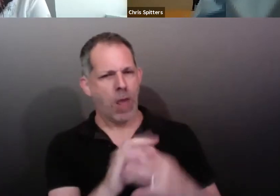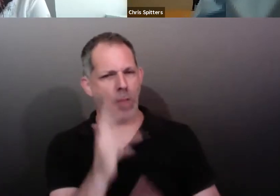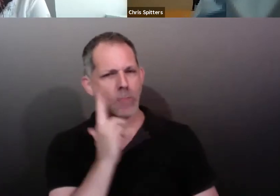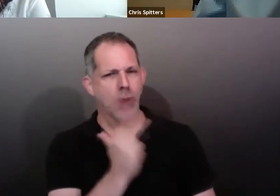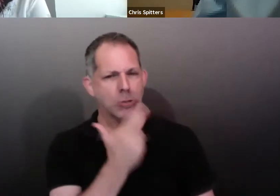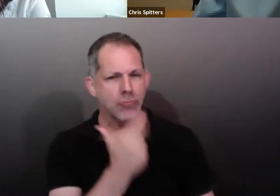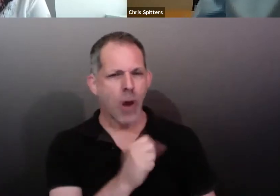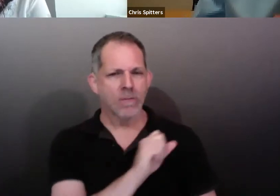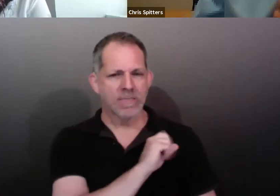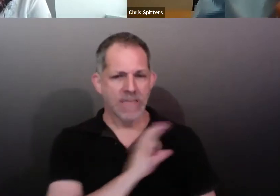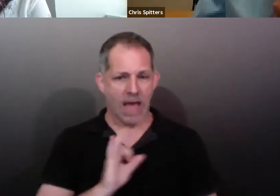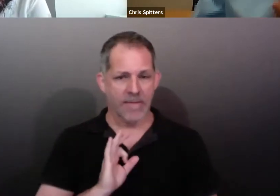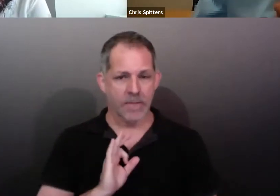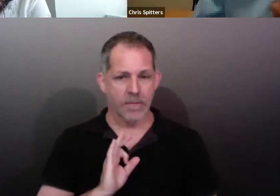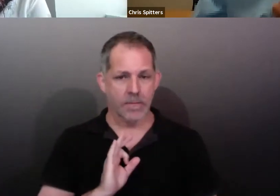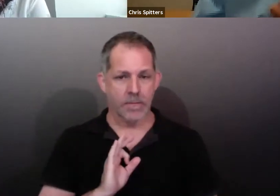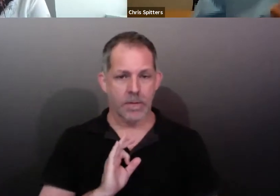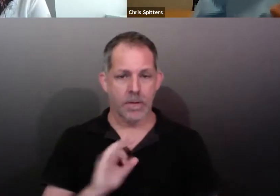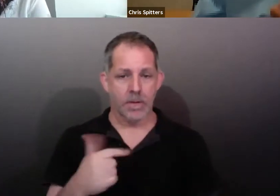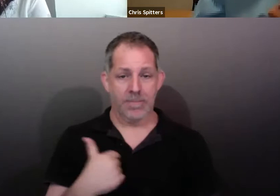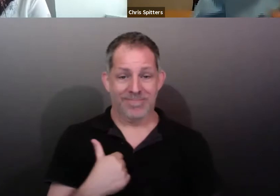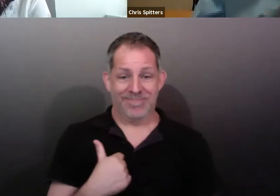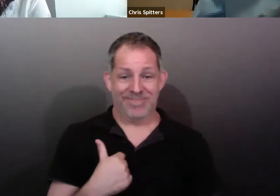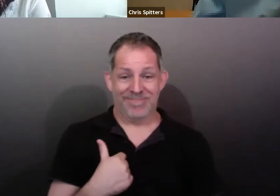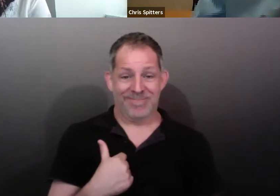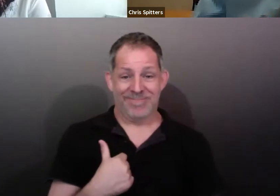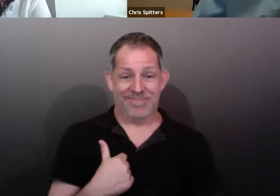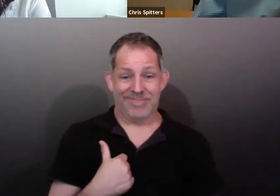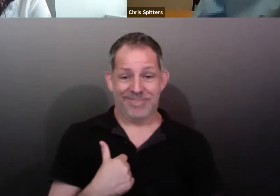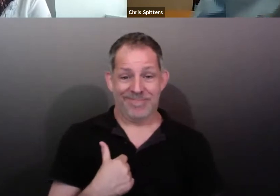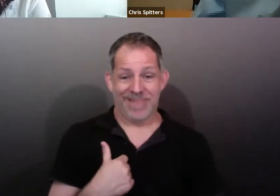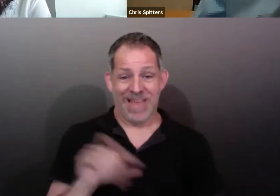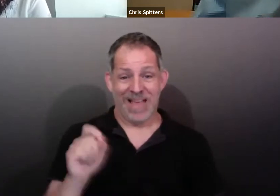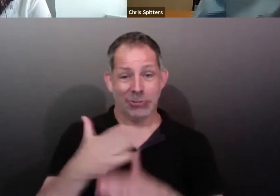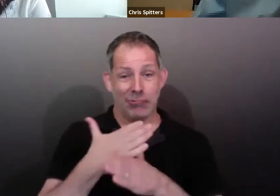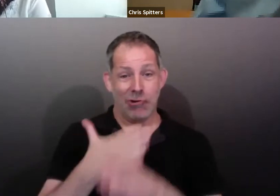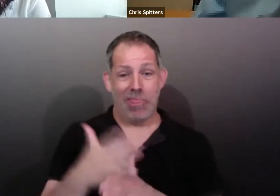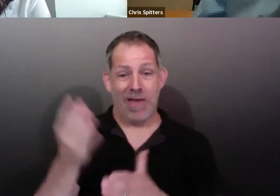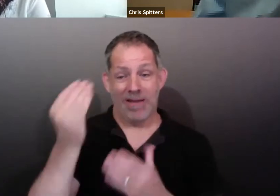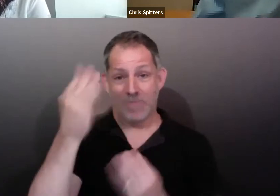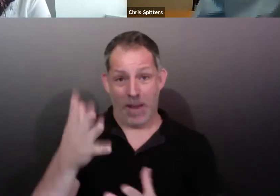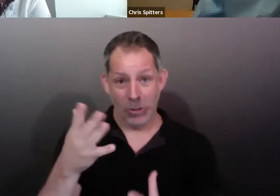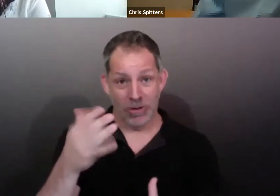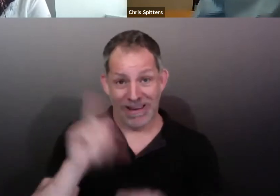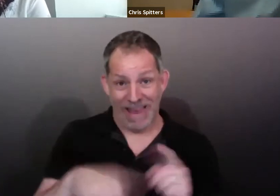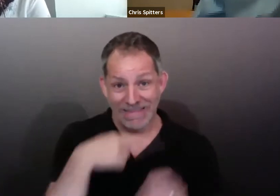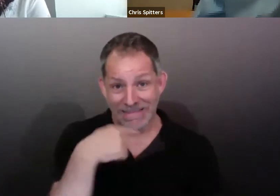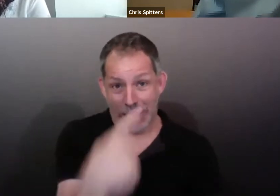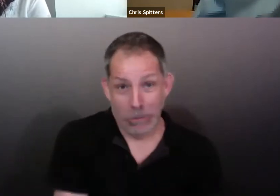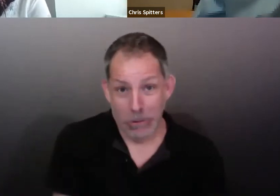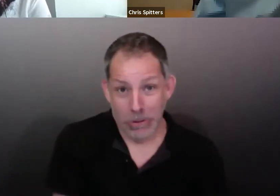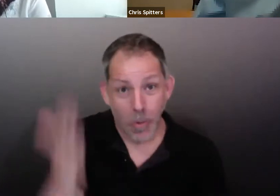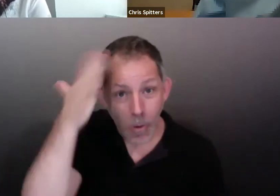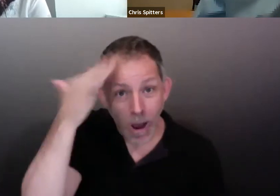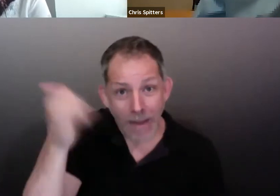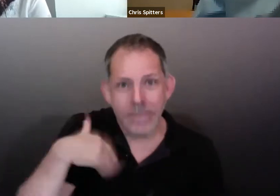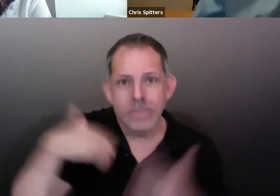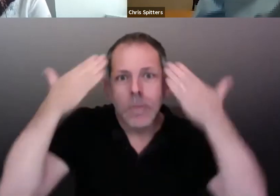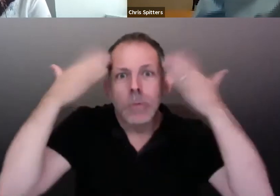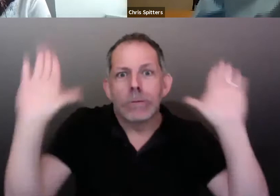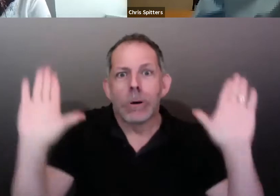And we can have our communications lead get back to you with more details on